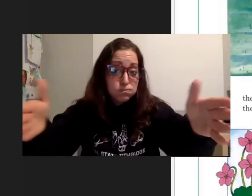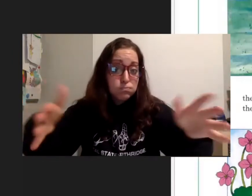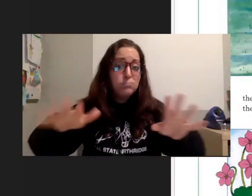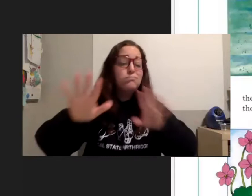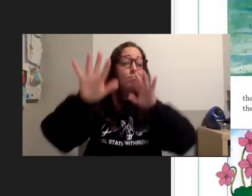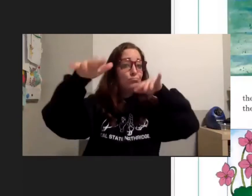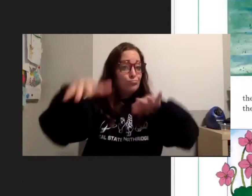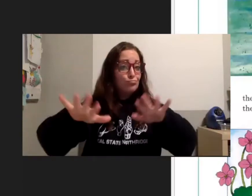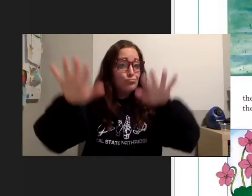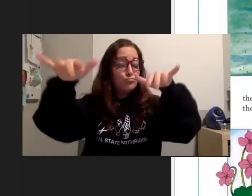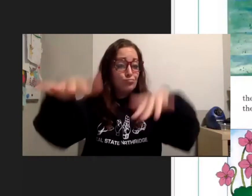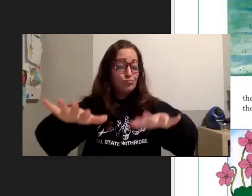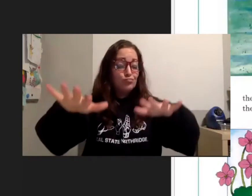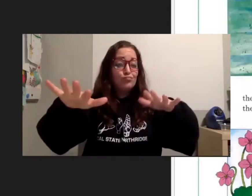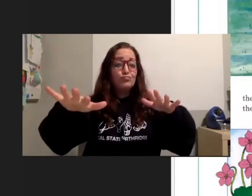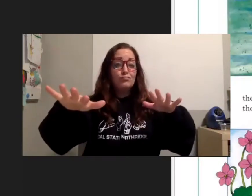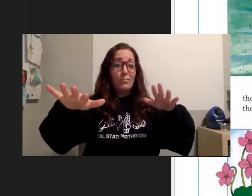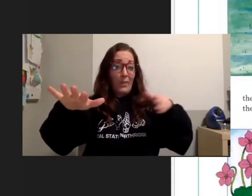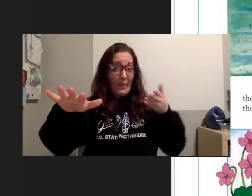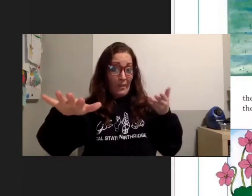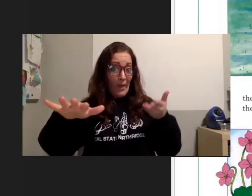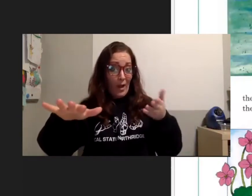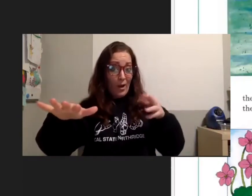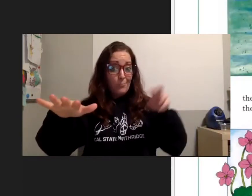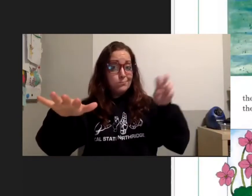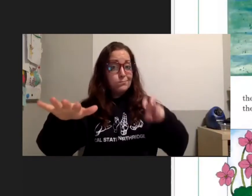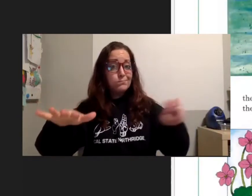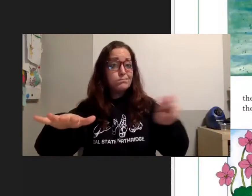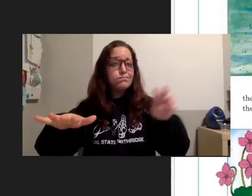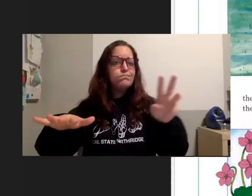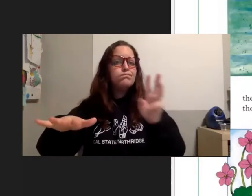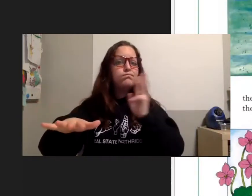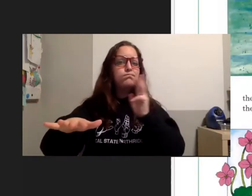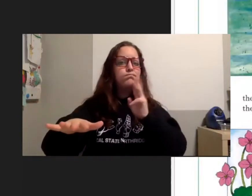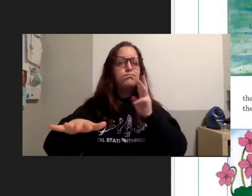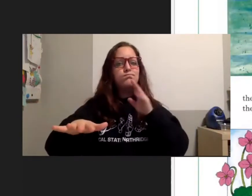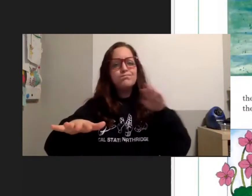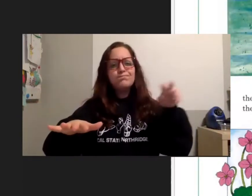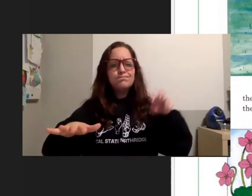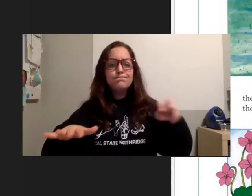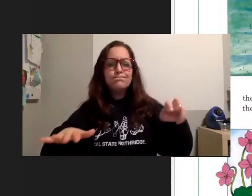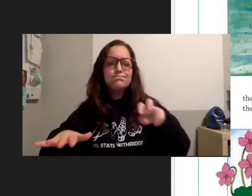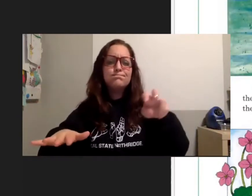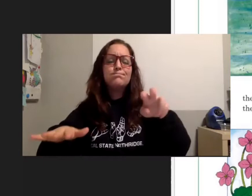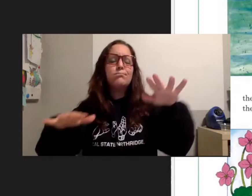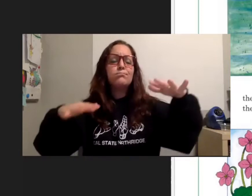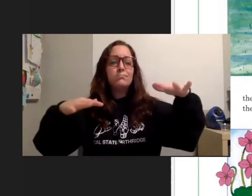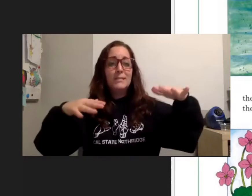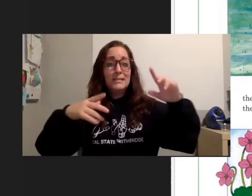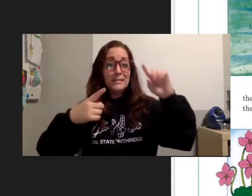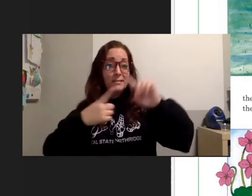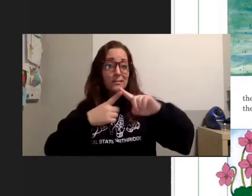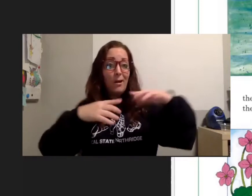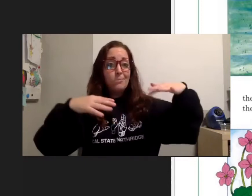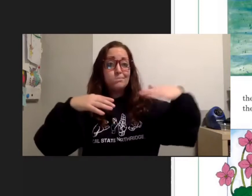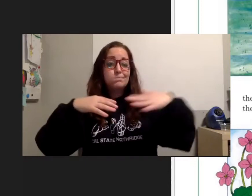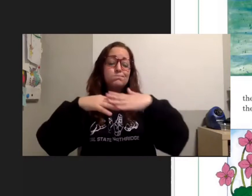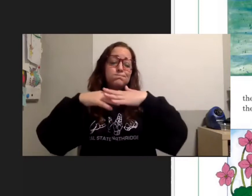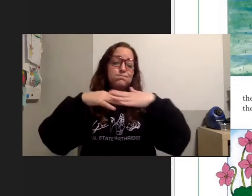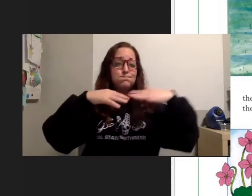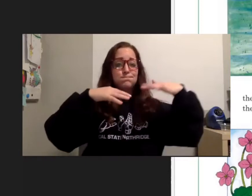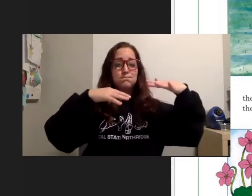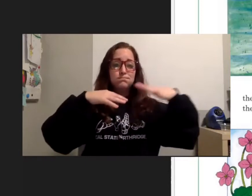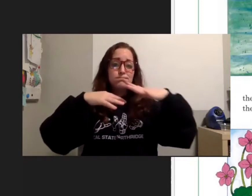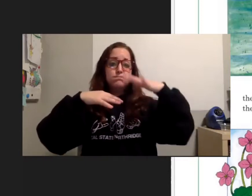rivers, or the ocean. There, they travel on the water until they